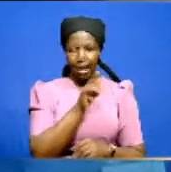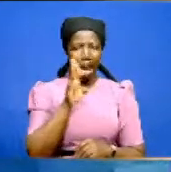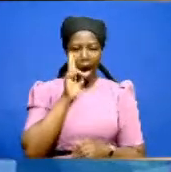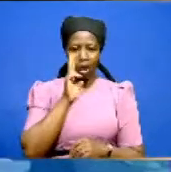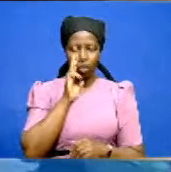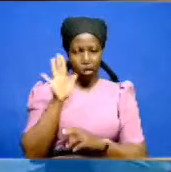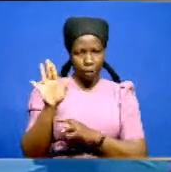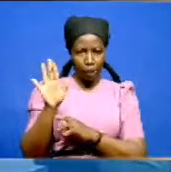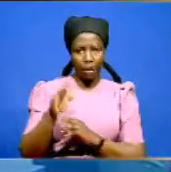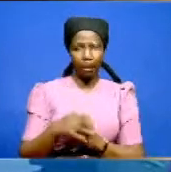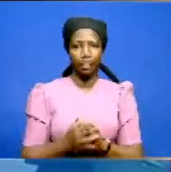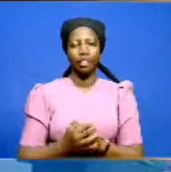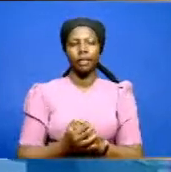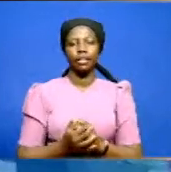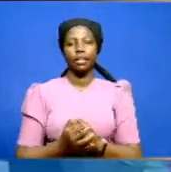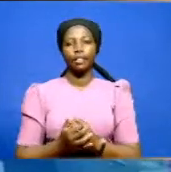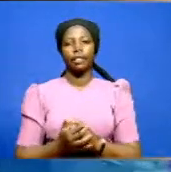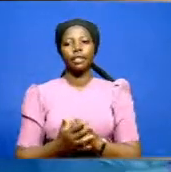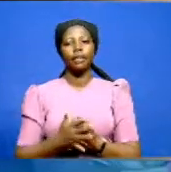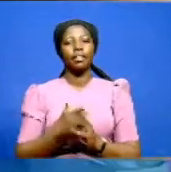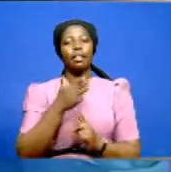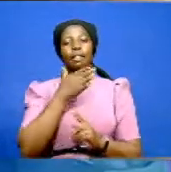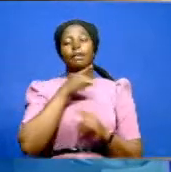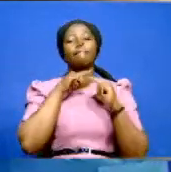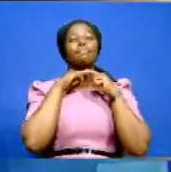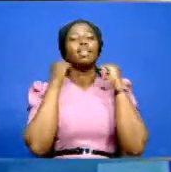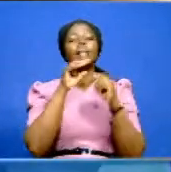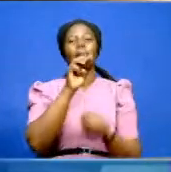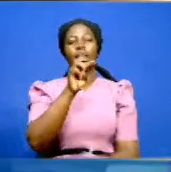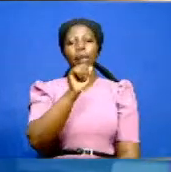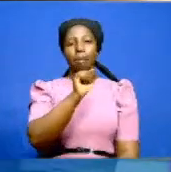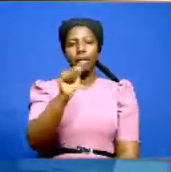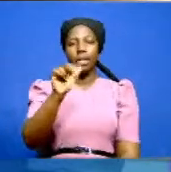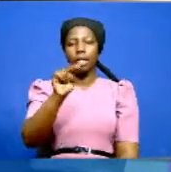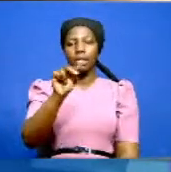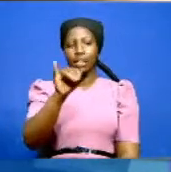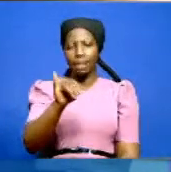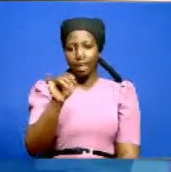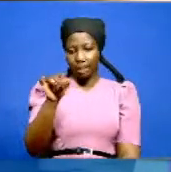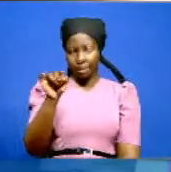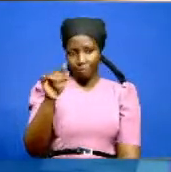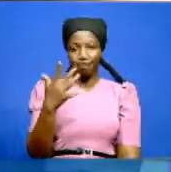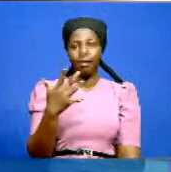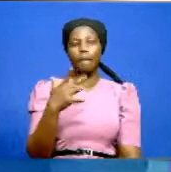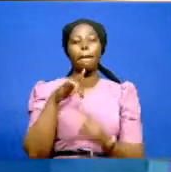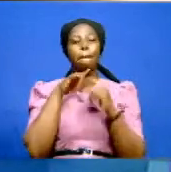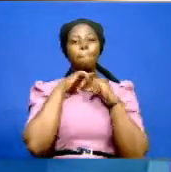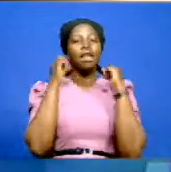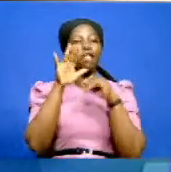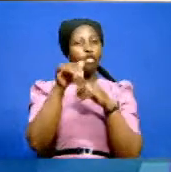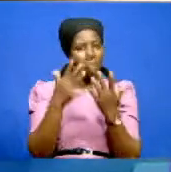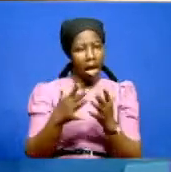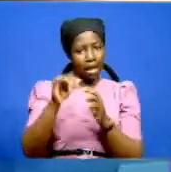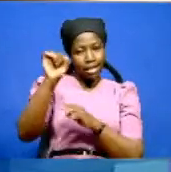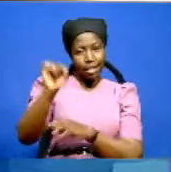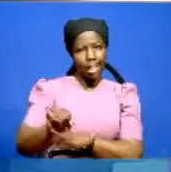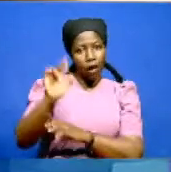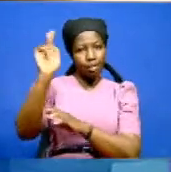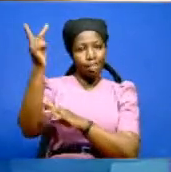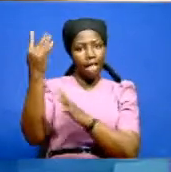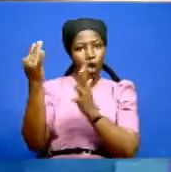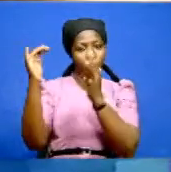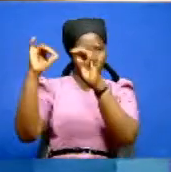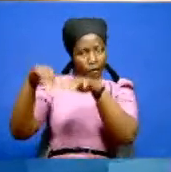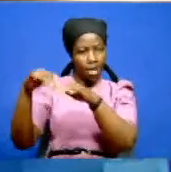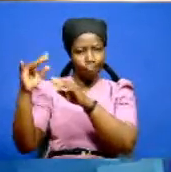And Pastor Mangi is our pastor from South Kenya Conference. He has traveled all along to